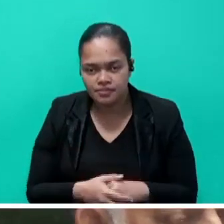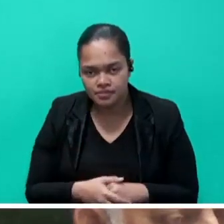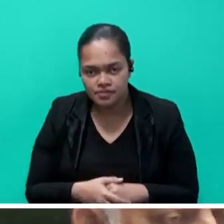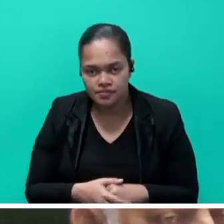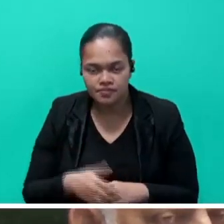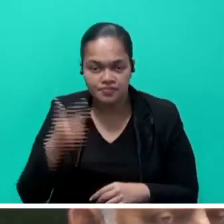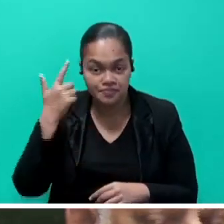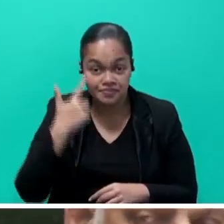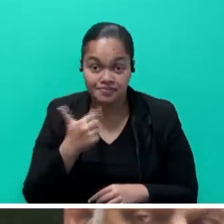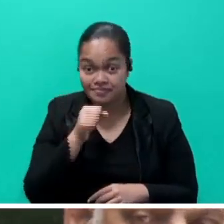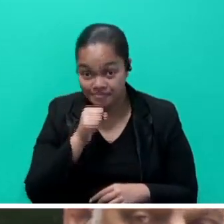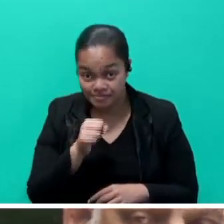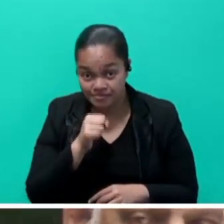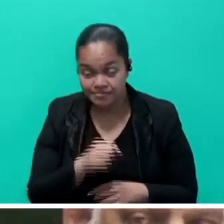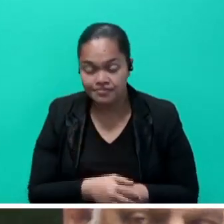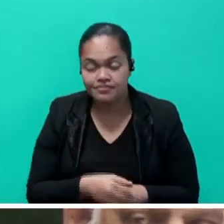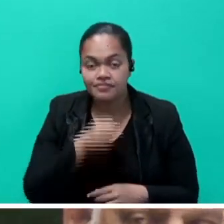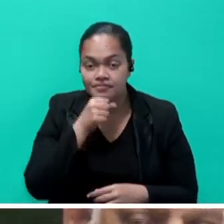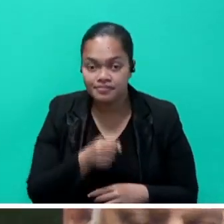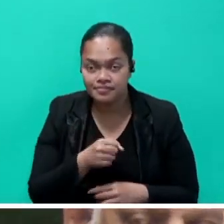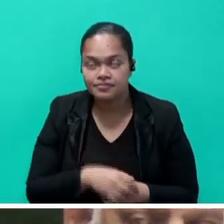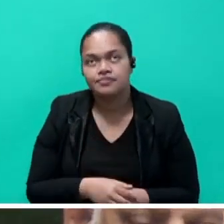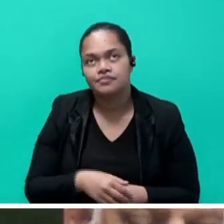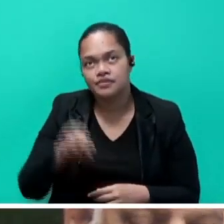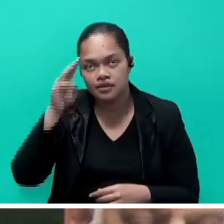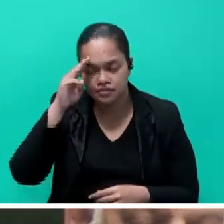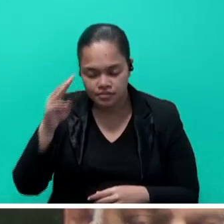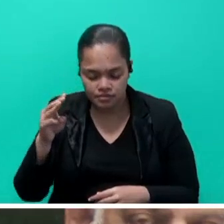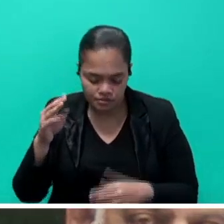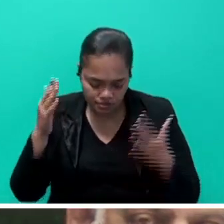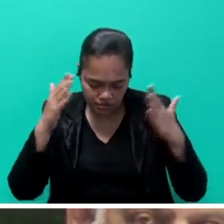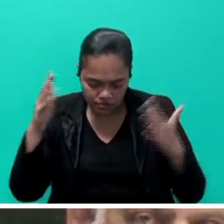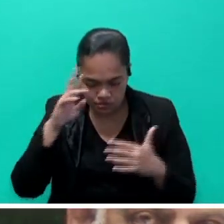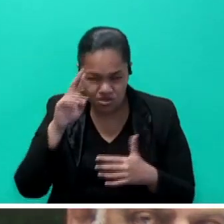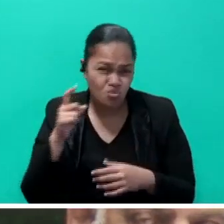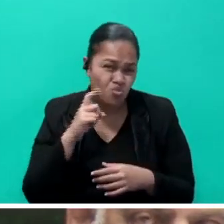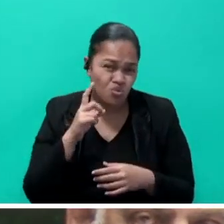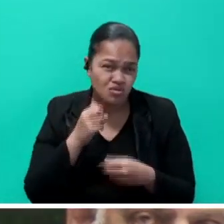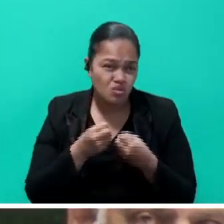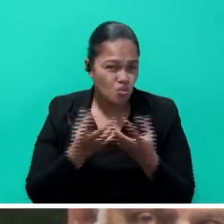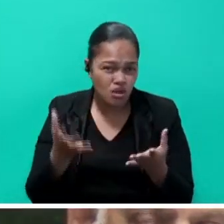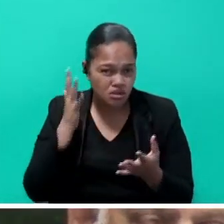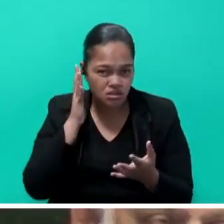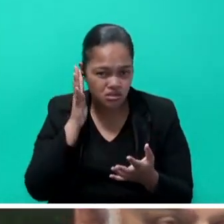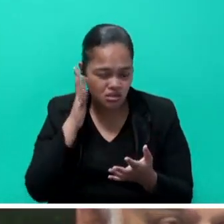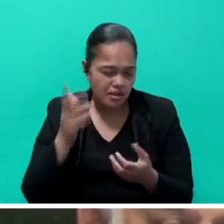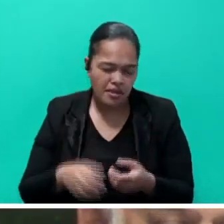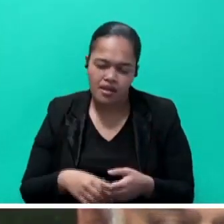Ladies and gentlemen, Mr. Speaker, sir, our waterways are a major source of